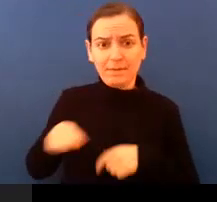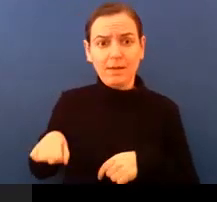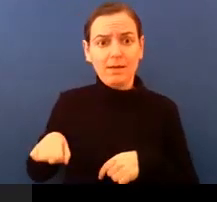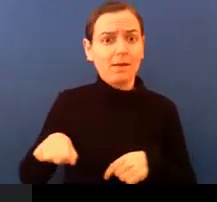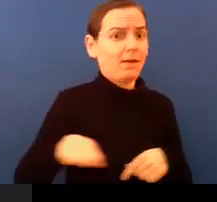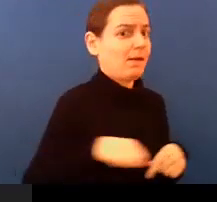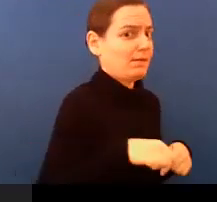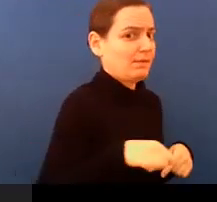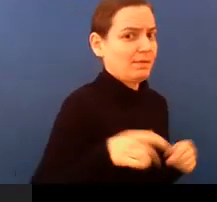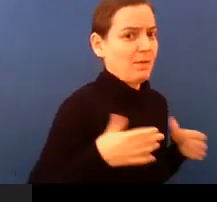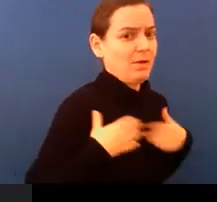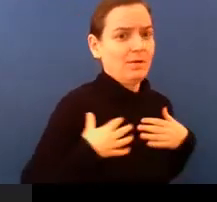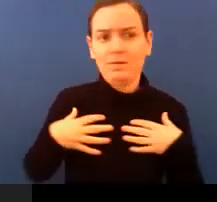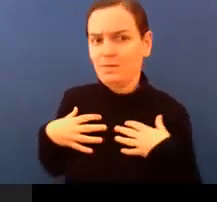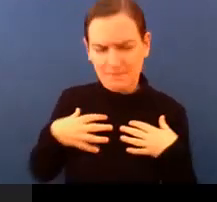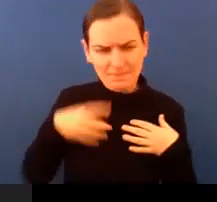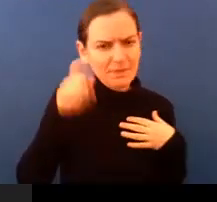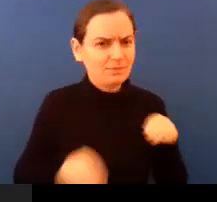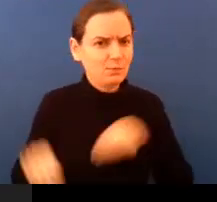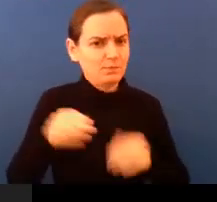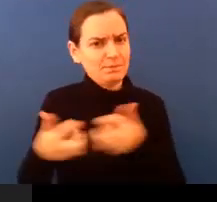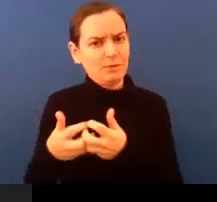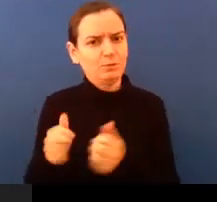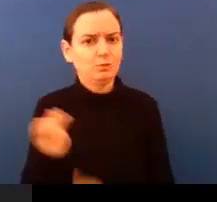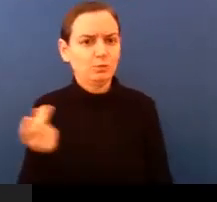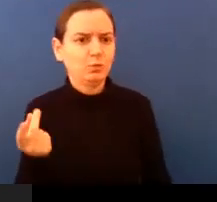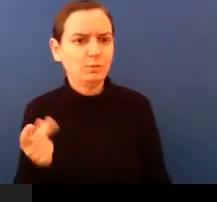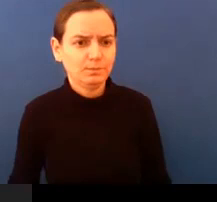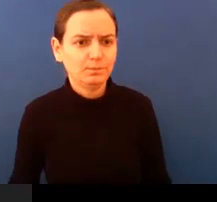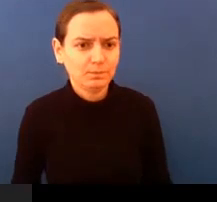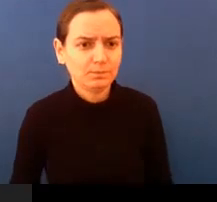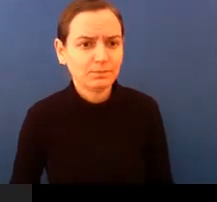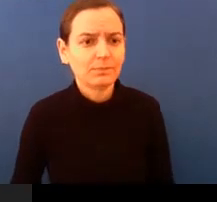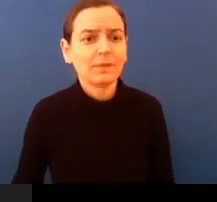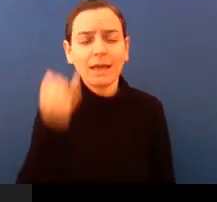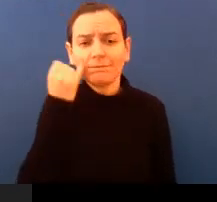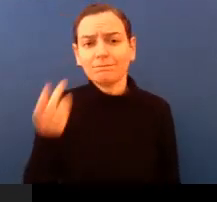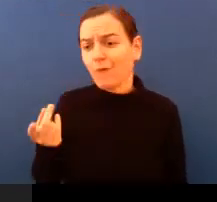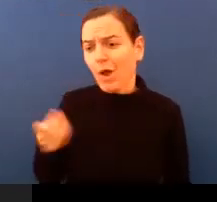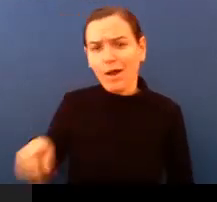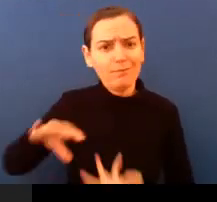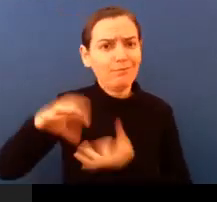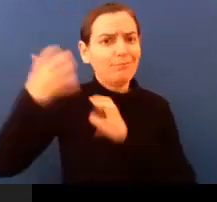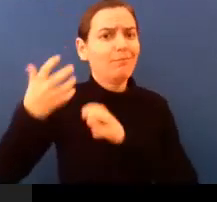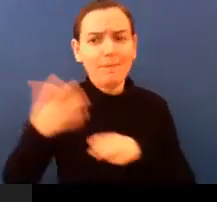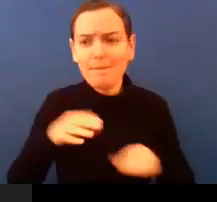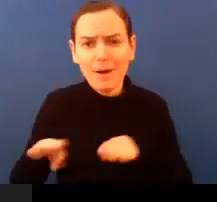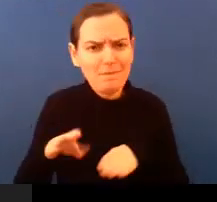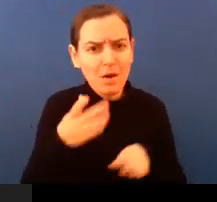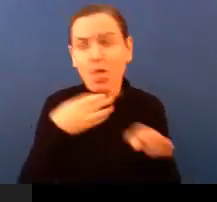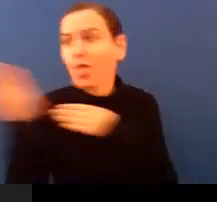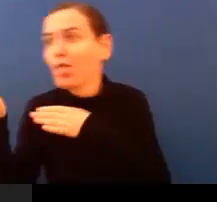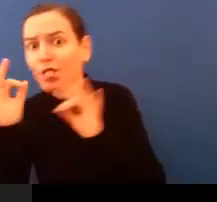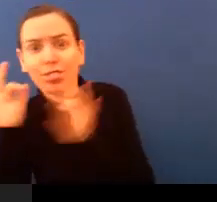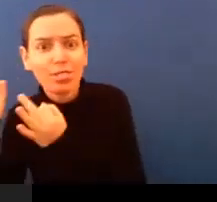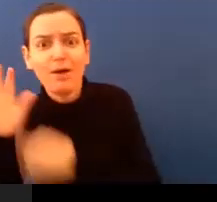ability to react quickly enough if the dog exhibits inappropriate behavior and makes directional changes,